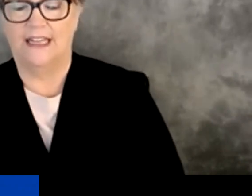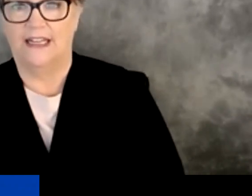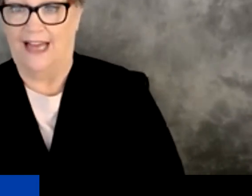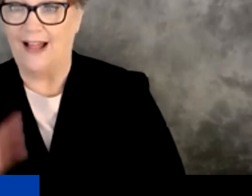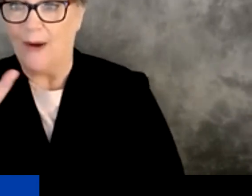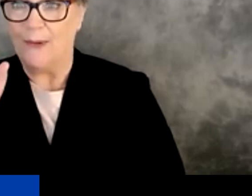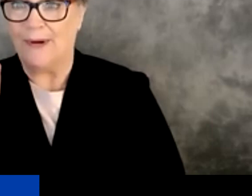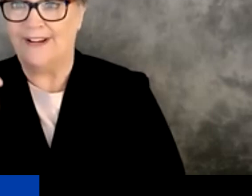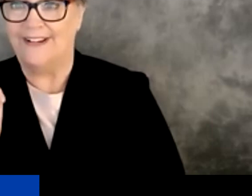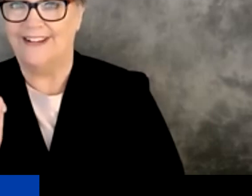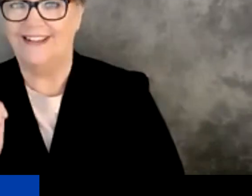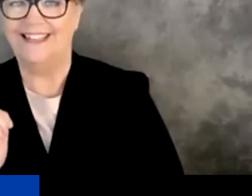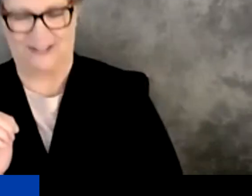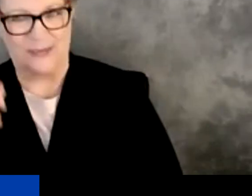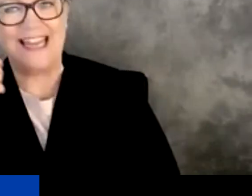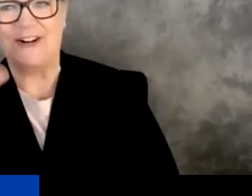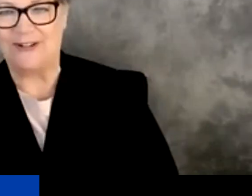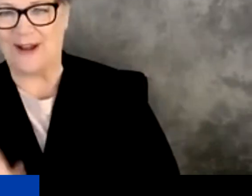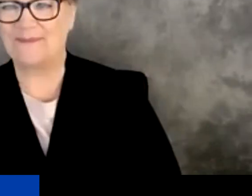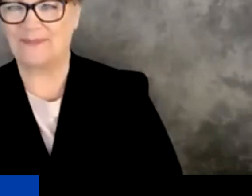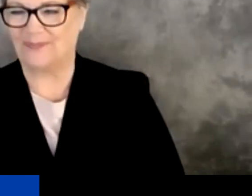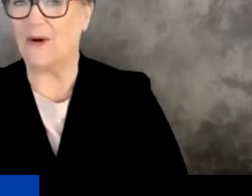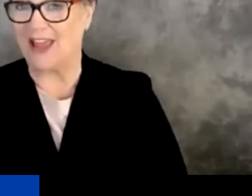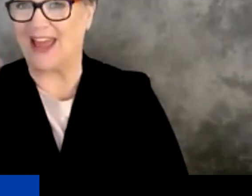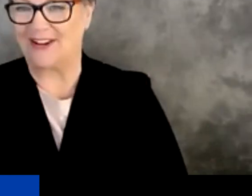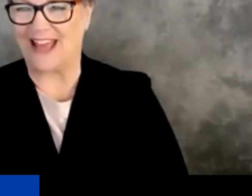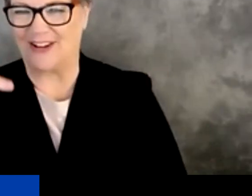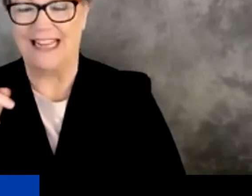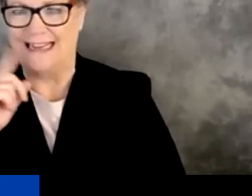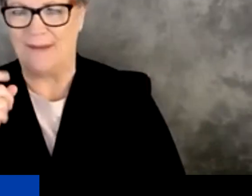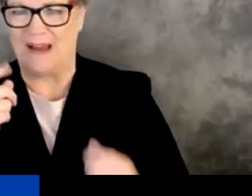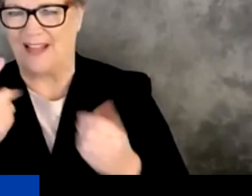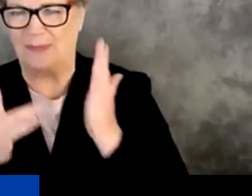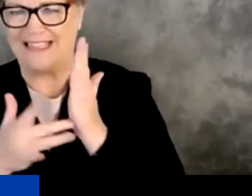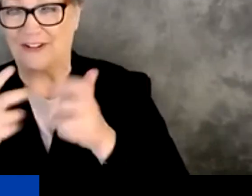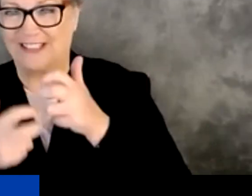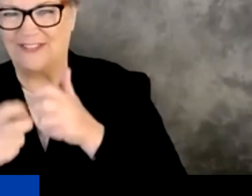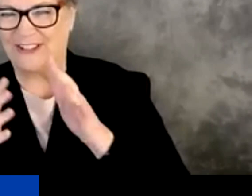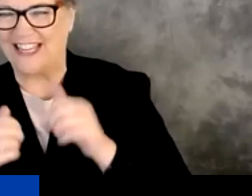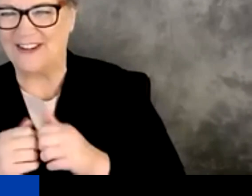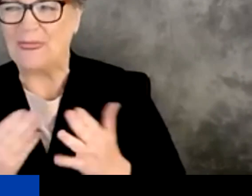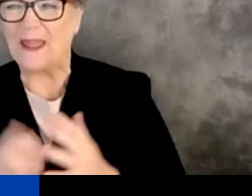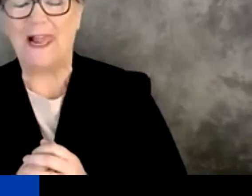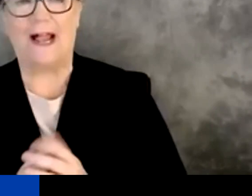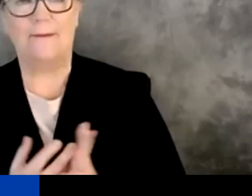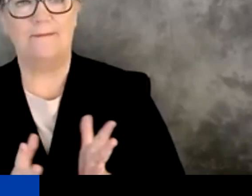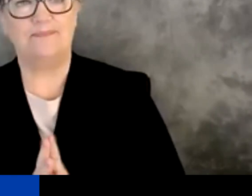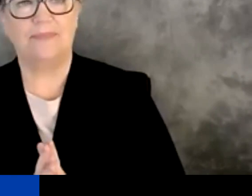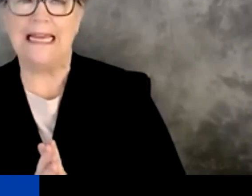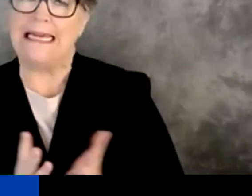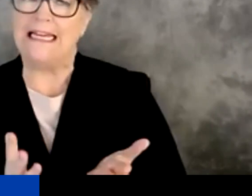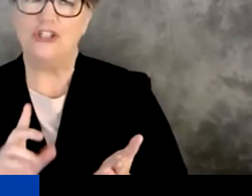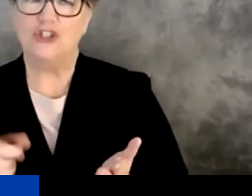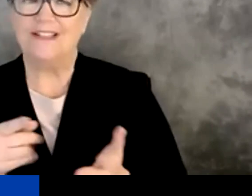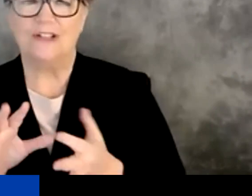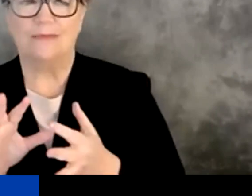Hello? We can hear you now. You can, okay. I'm having a little technical difficulties here. Yeah, just in